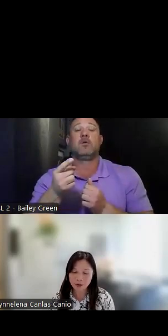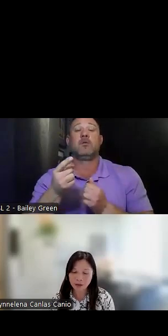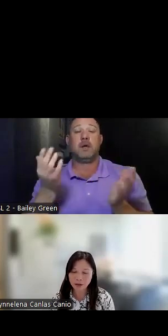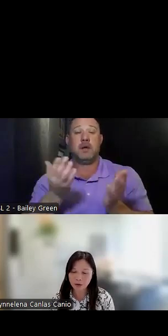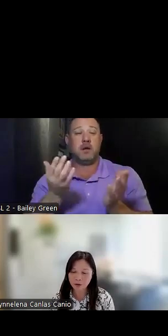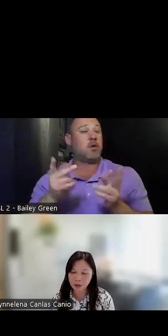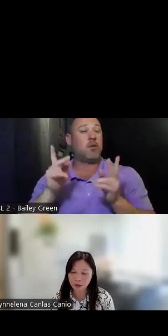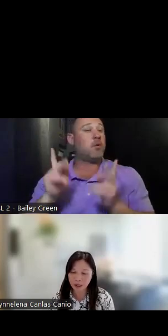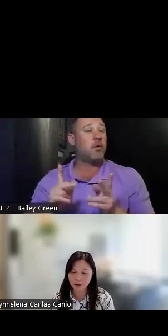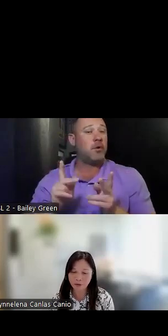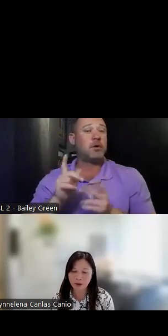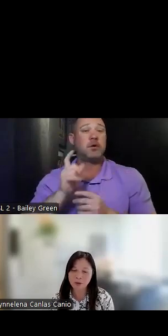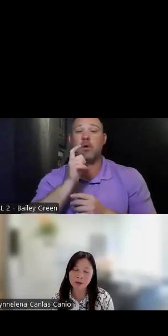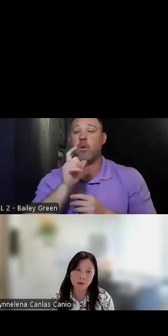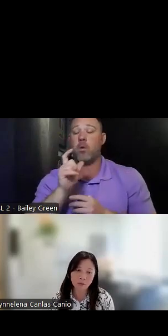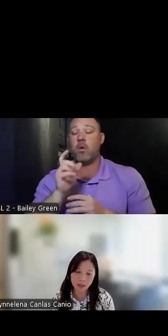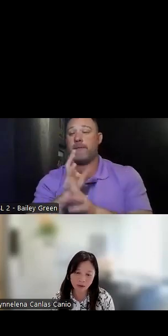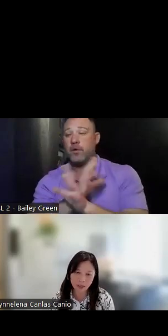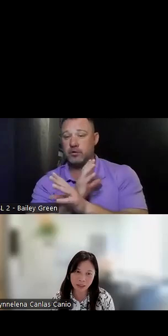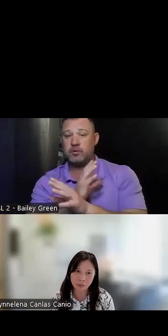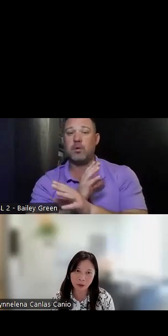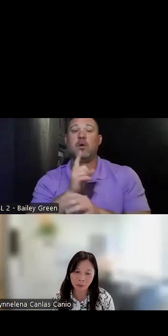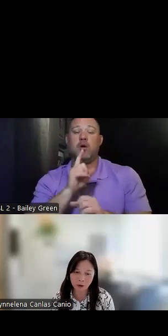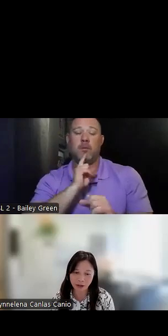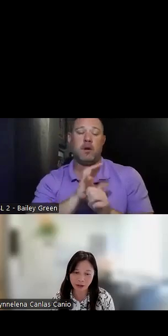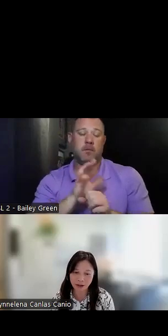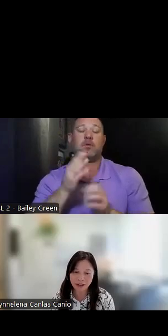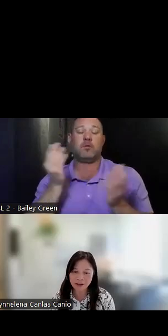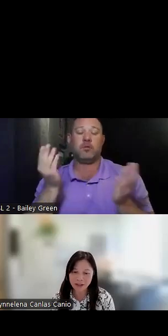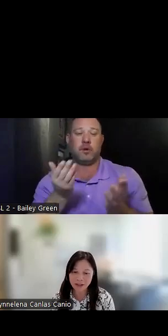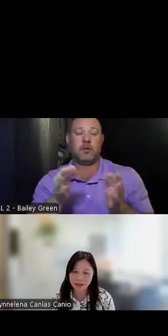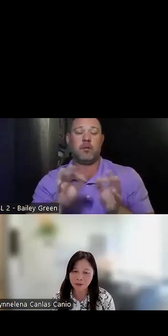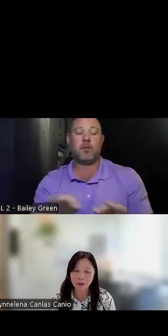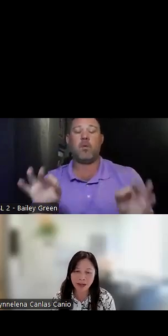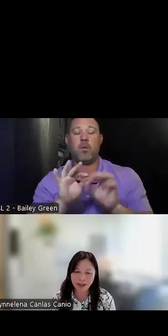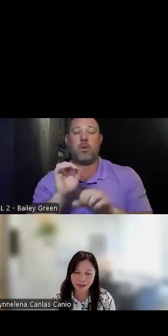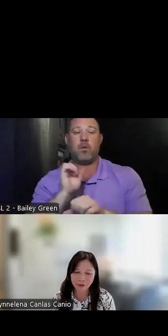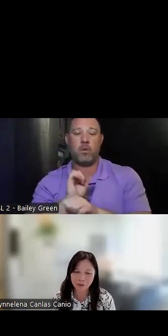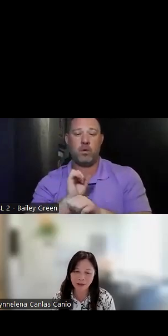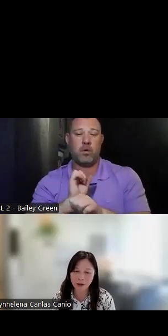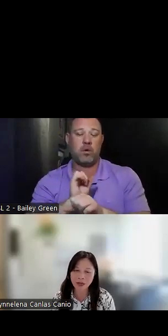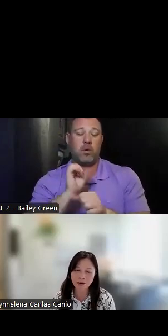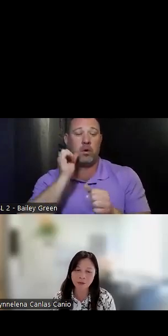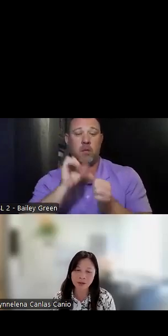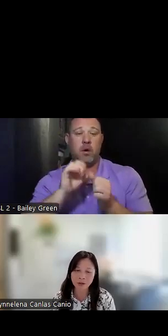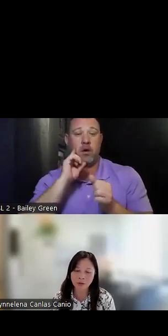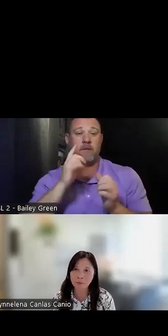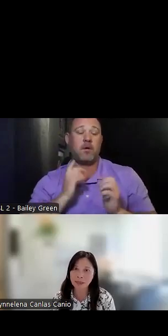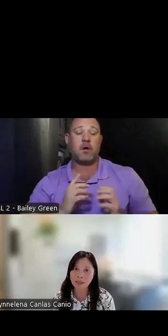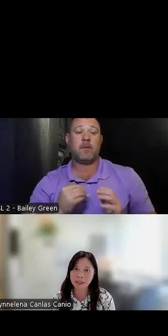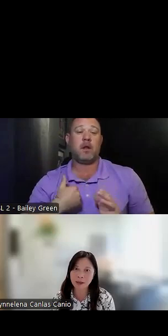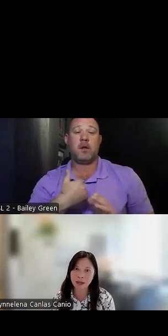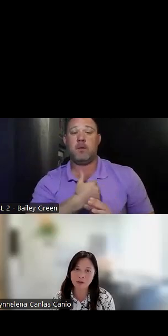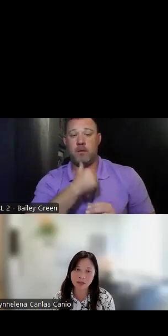in person or virtually, and for the commitment you bring to this important work. And just a reminder for the committee members who